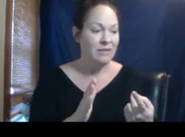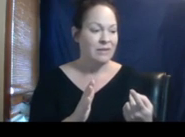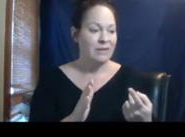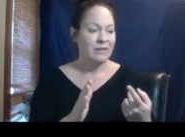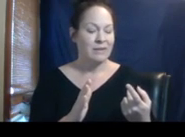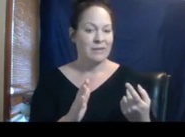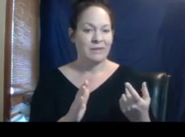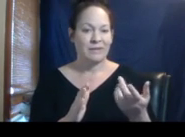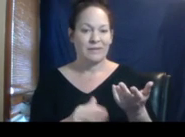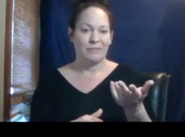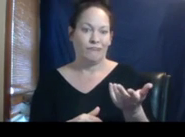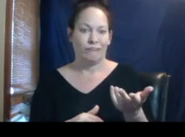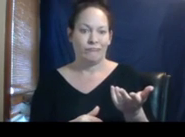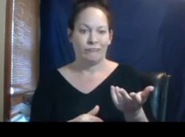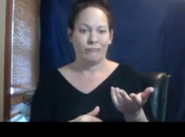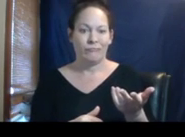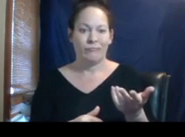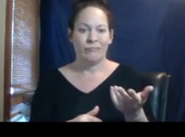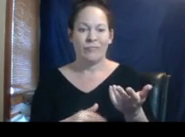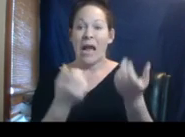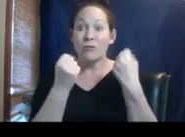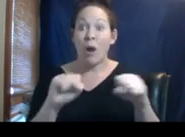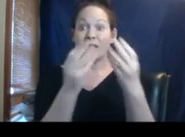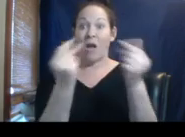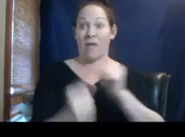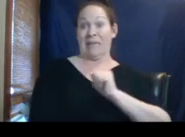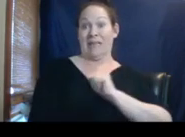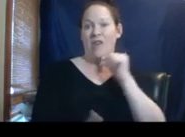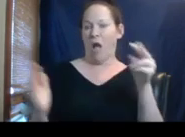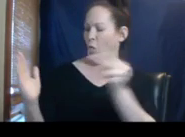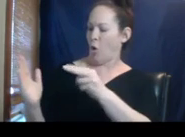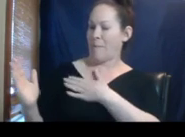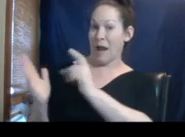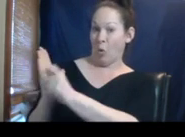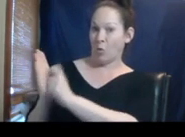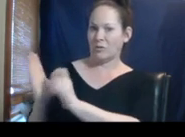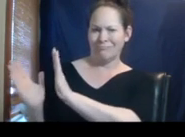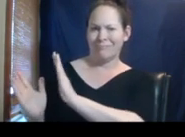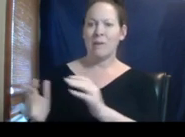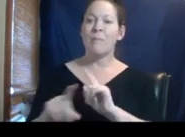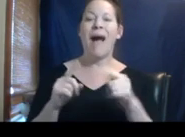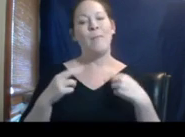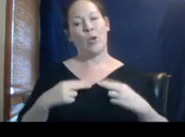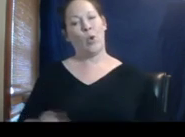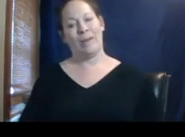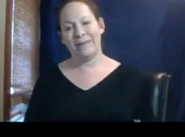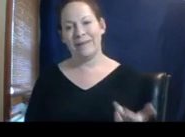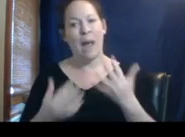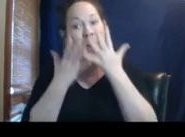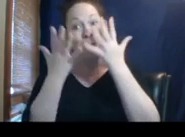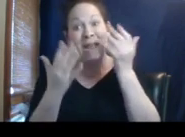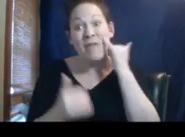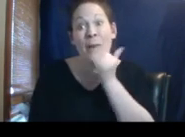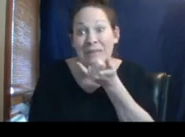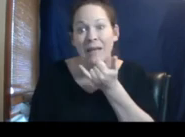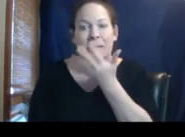complex ones, but I try not to do it from notes so that I can do what I just did there. But I'm a human being. It's still really embarrassing when I make a